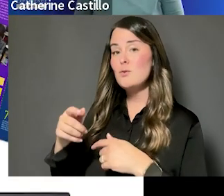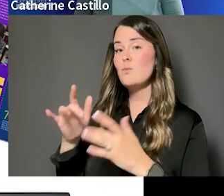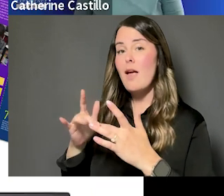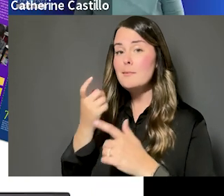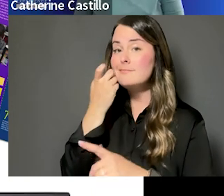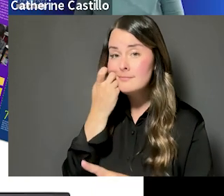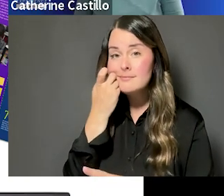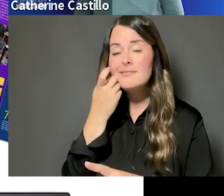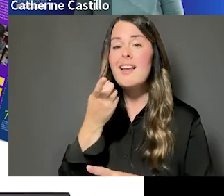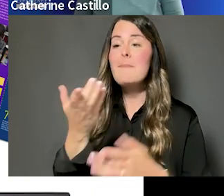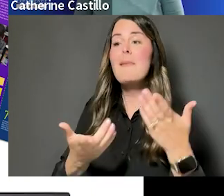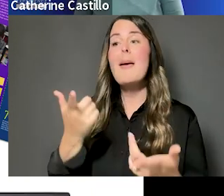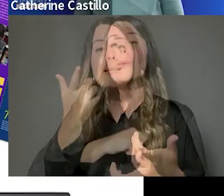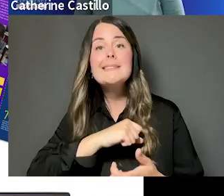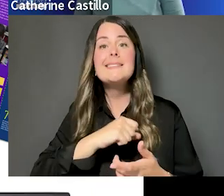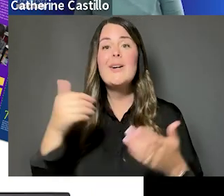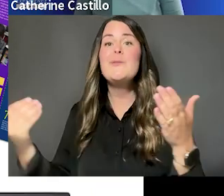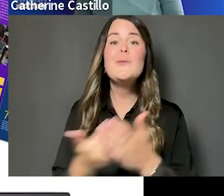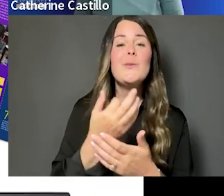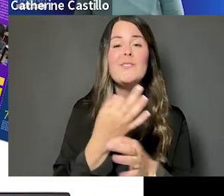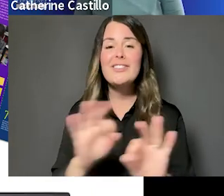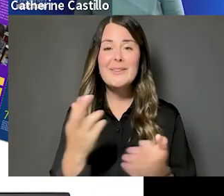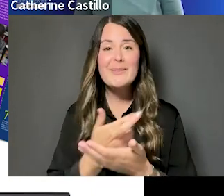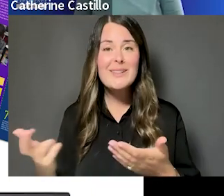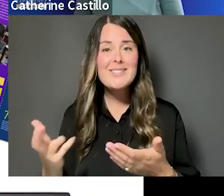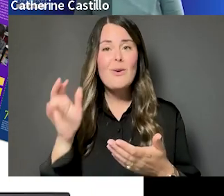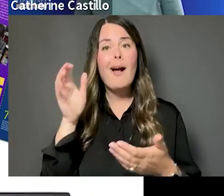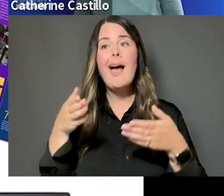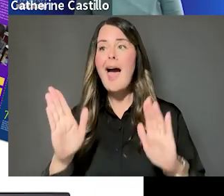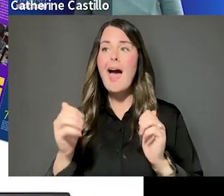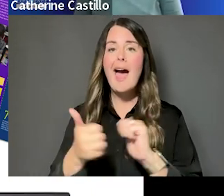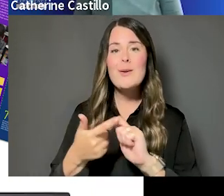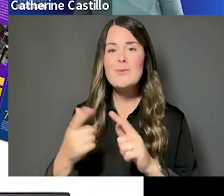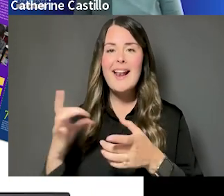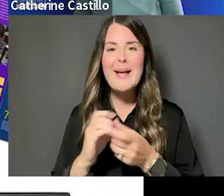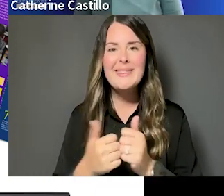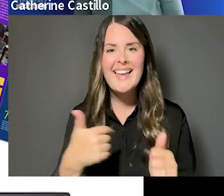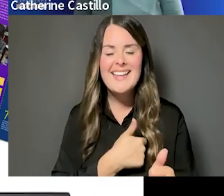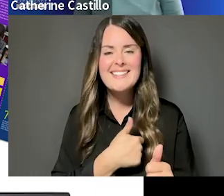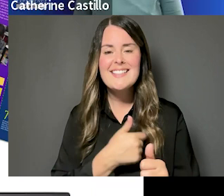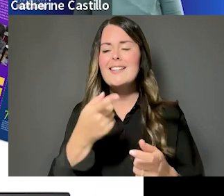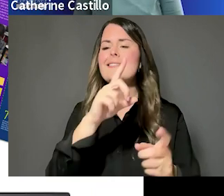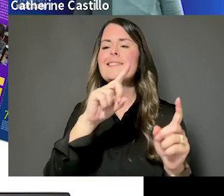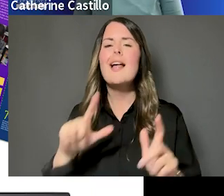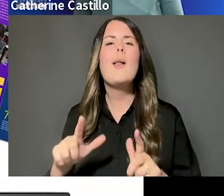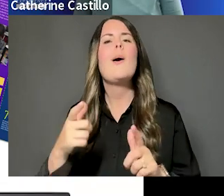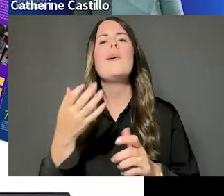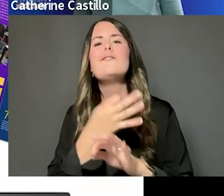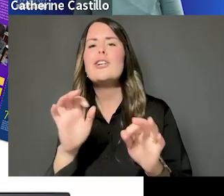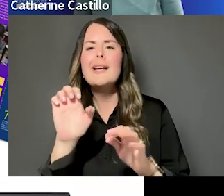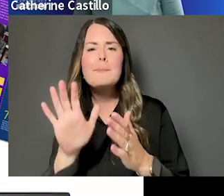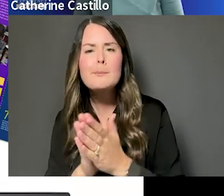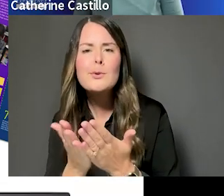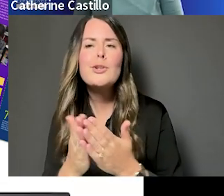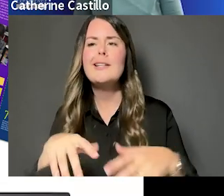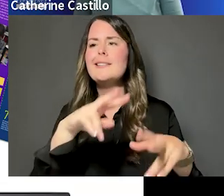visited our website in a while, you may have missed a plethora of new free resources and ways to connect with us. You can download our free ebooks,